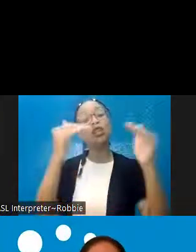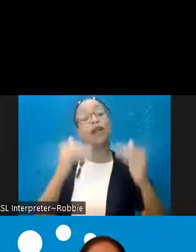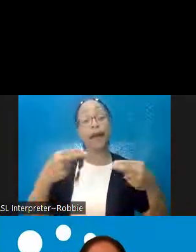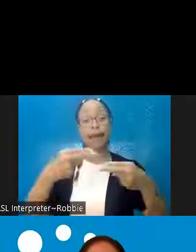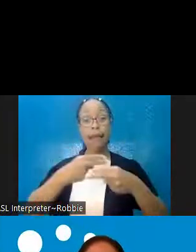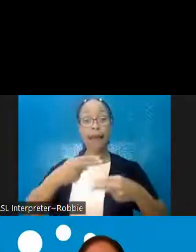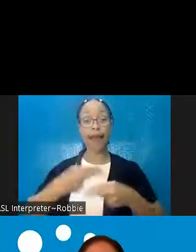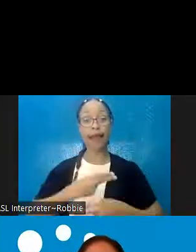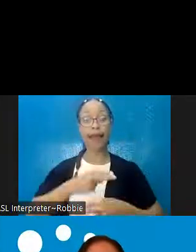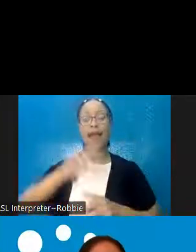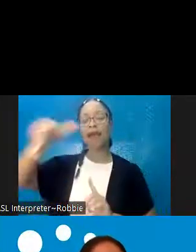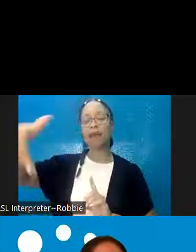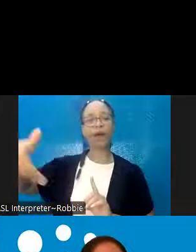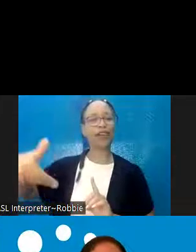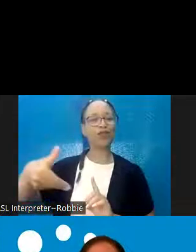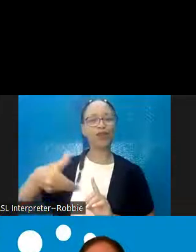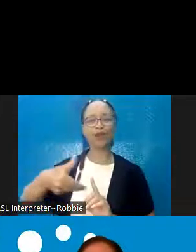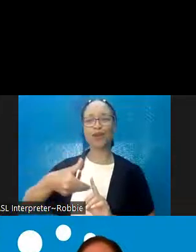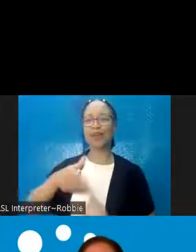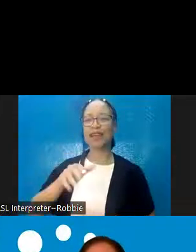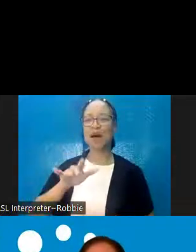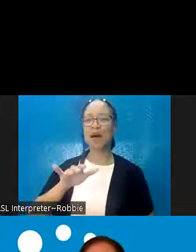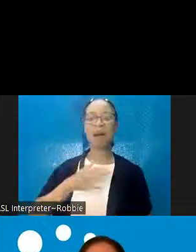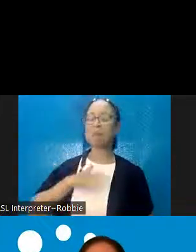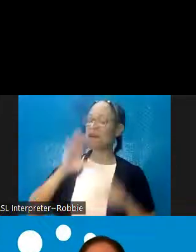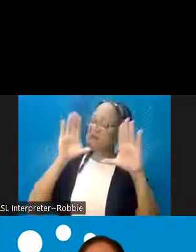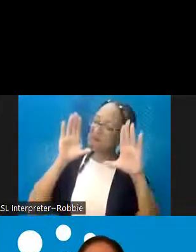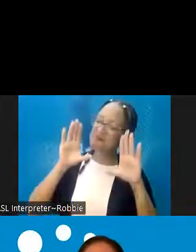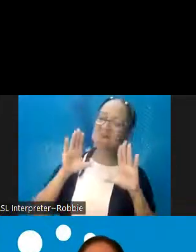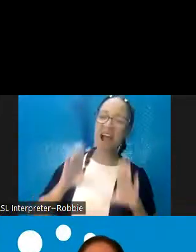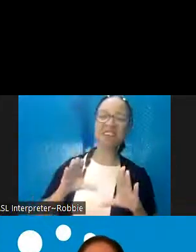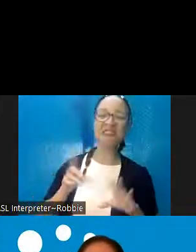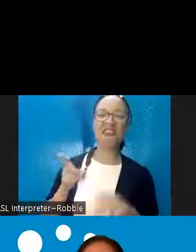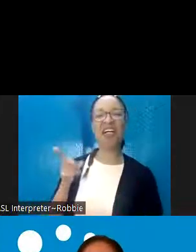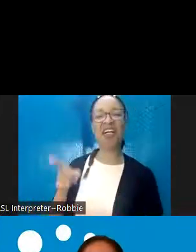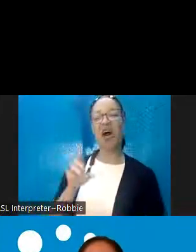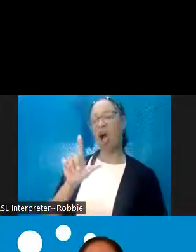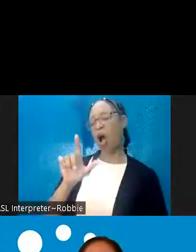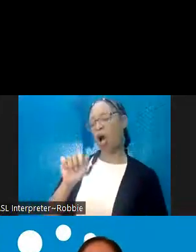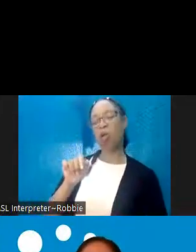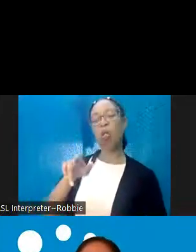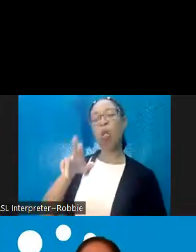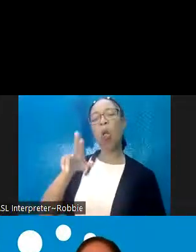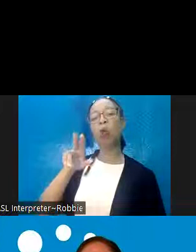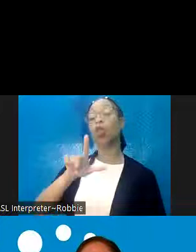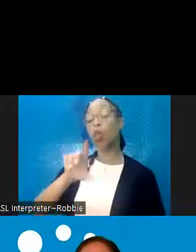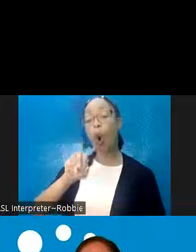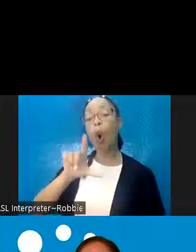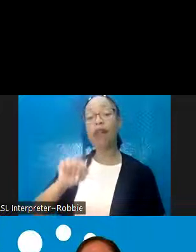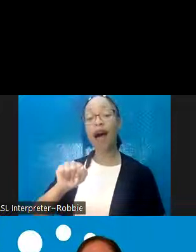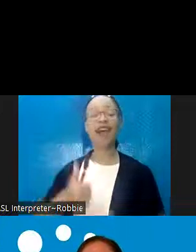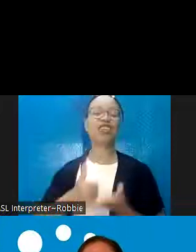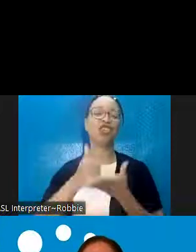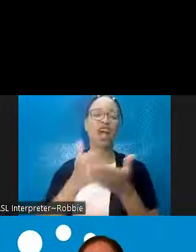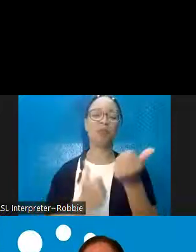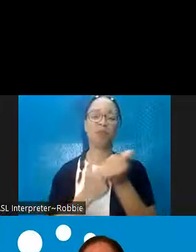I'm going to introduce my wonderful counterpart, Lola Cornish. Lola helps to support, is